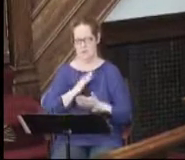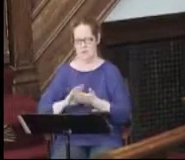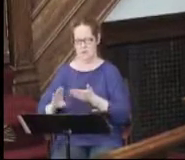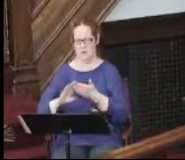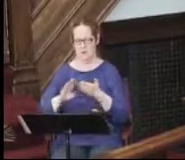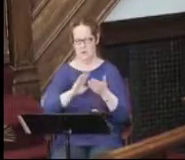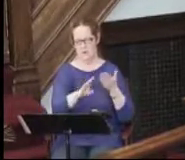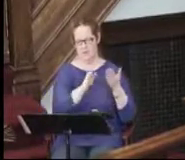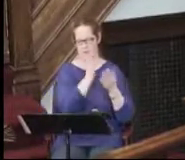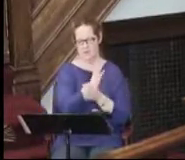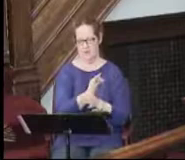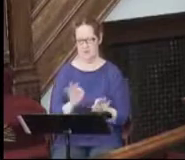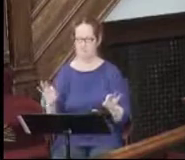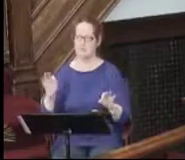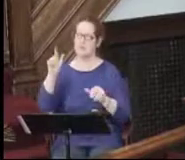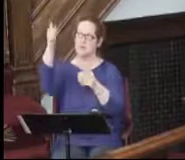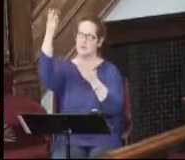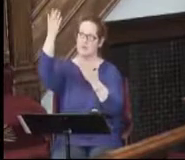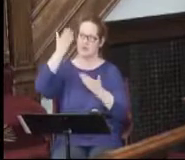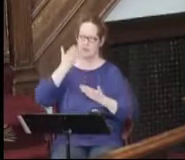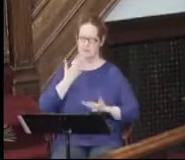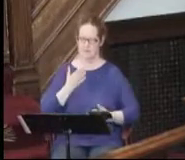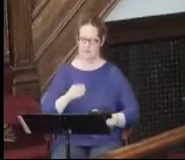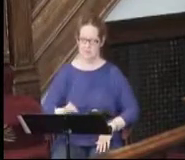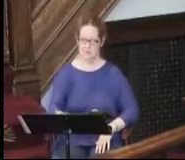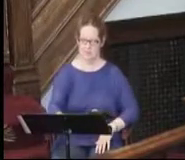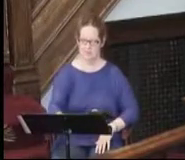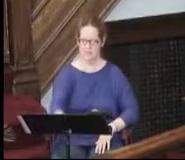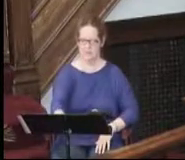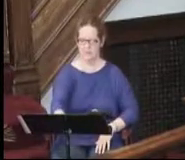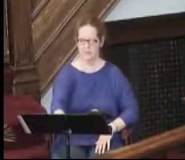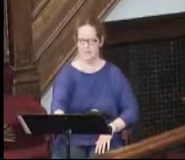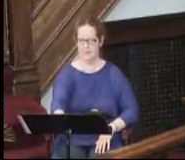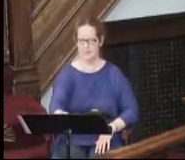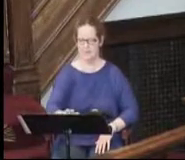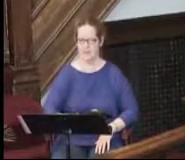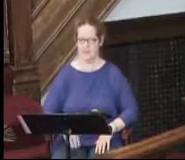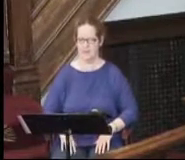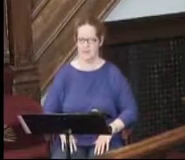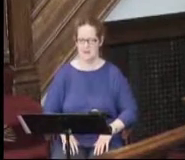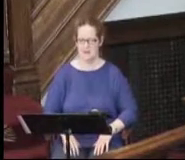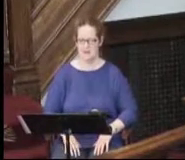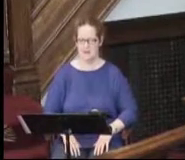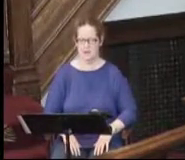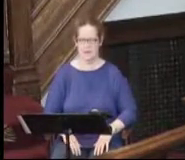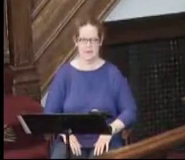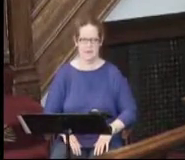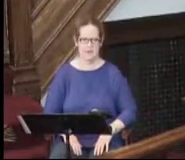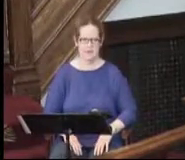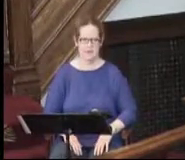the renewal, the forgiveness, and the freedom you offer.